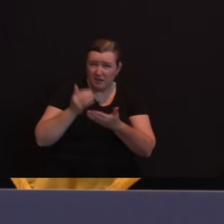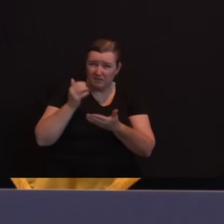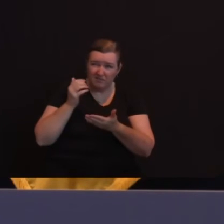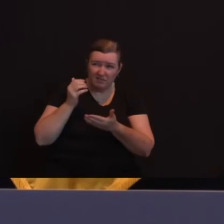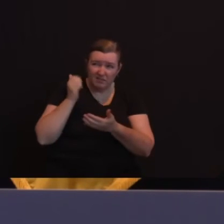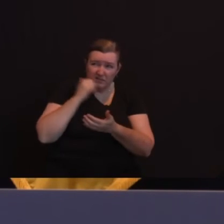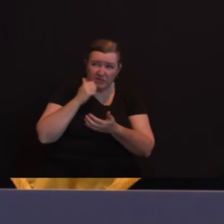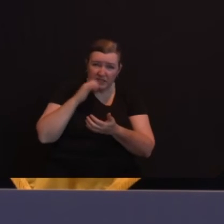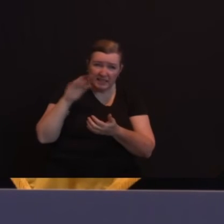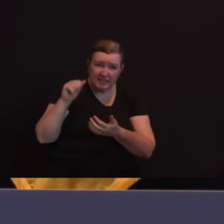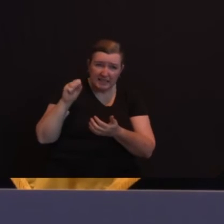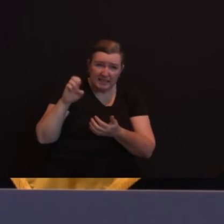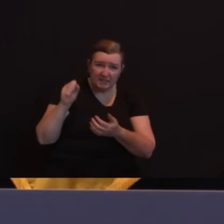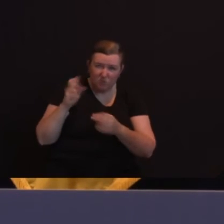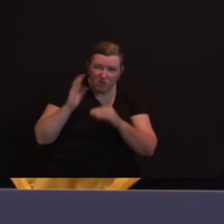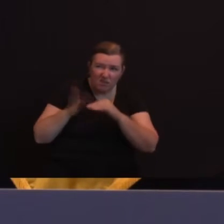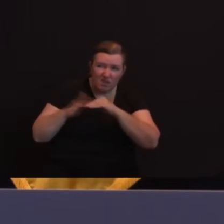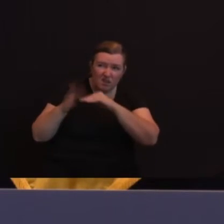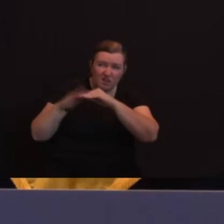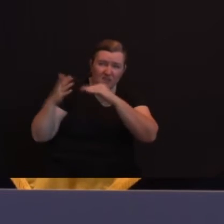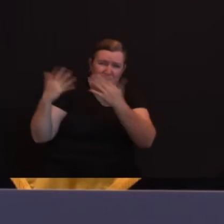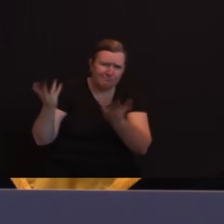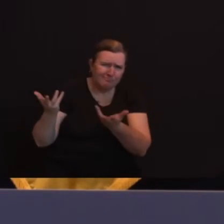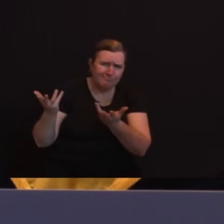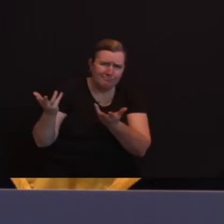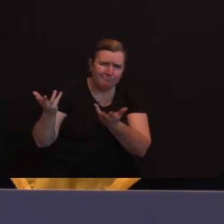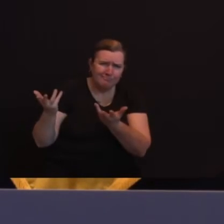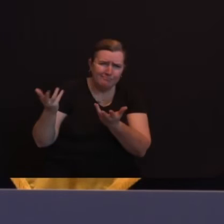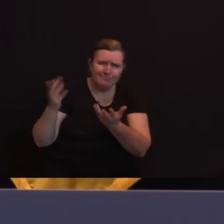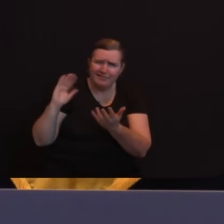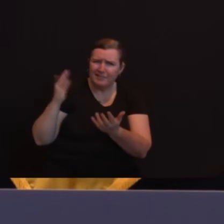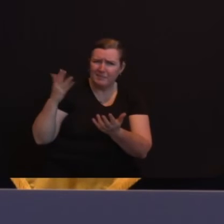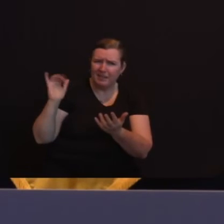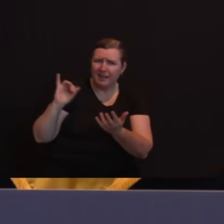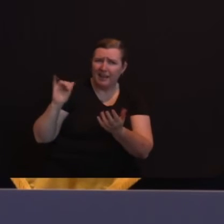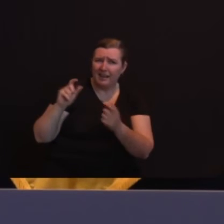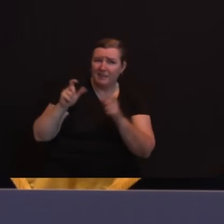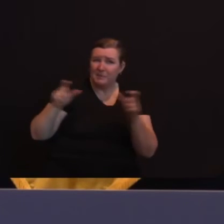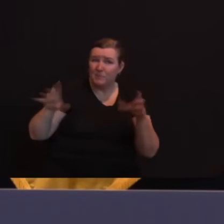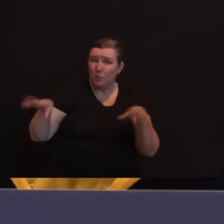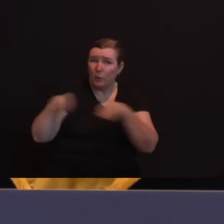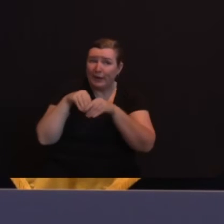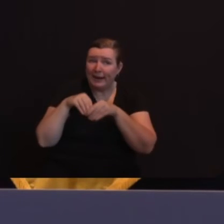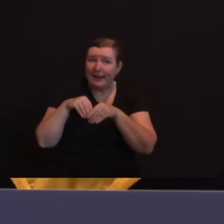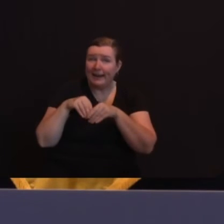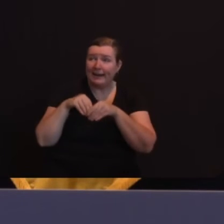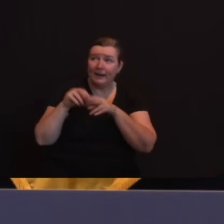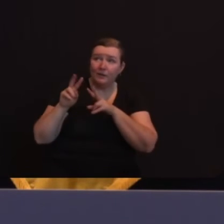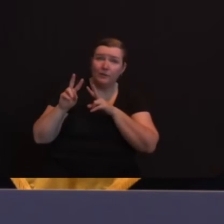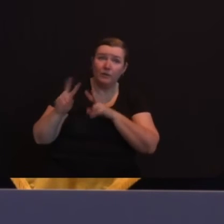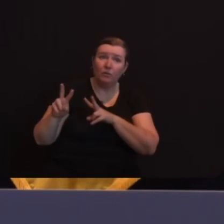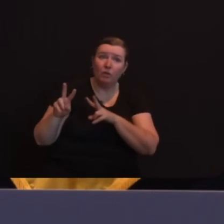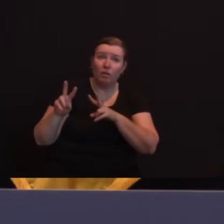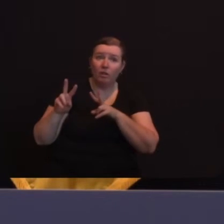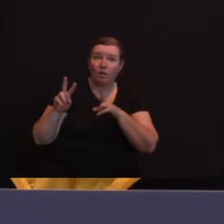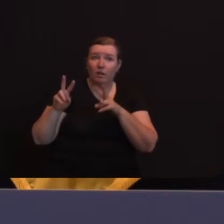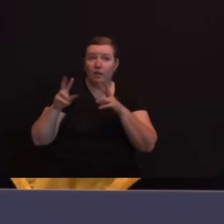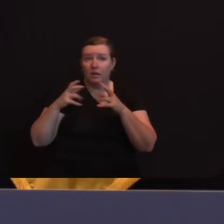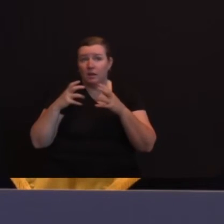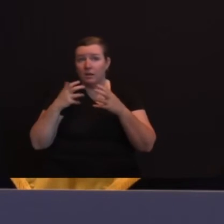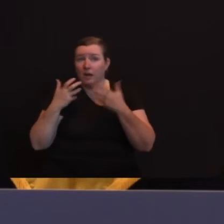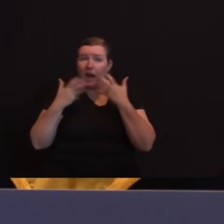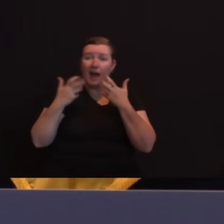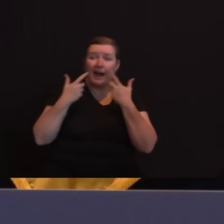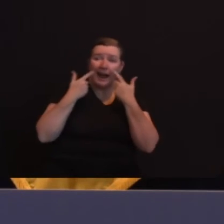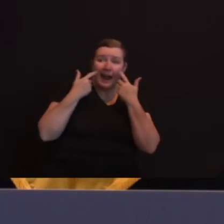still continue to go up? Because it would seem that, you know, people at weddings and funerals are crying, screaming, laughing. I mean,